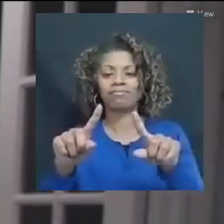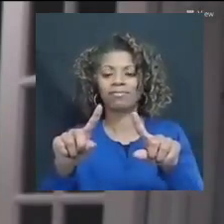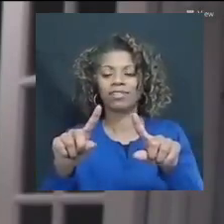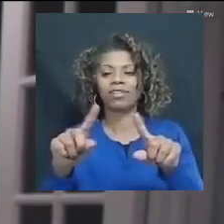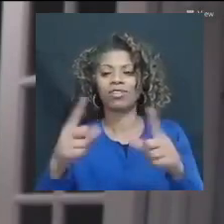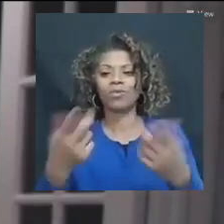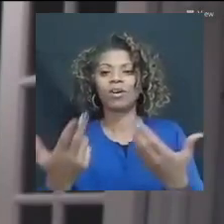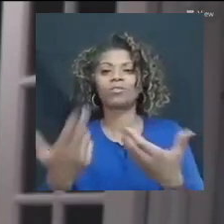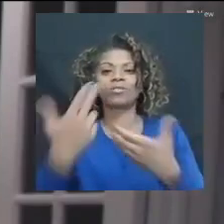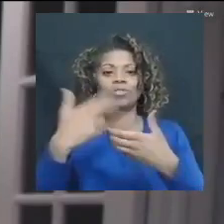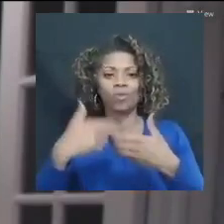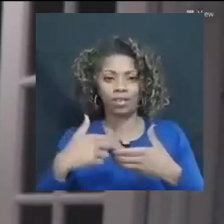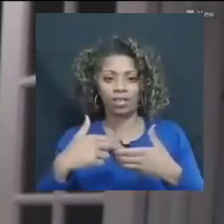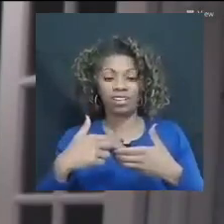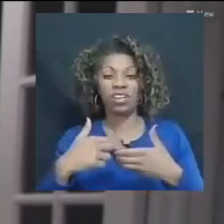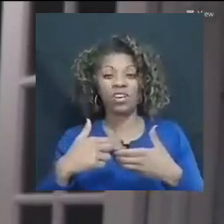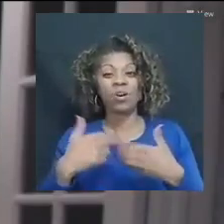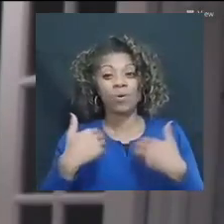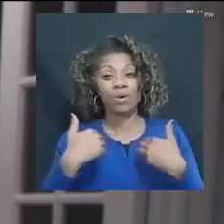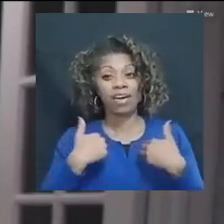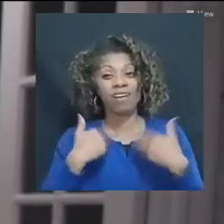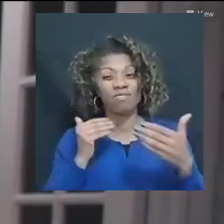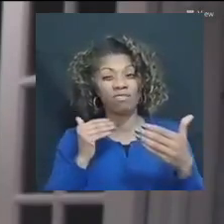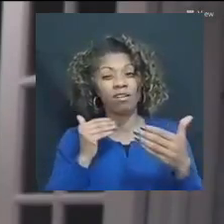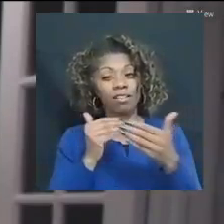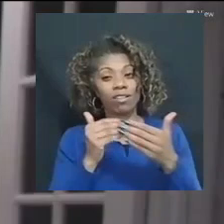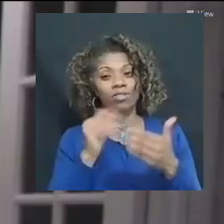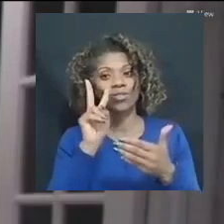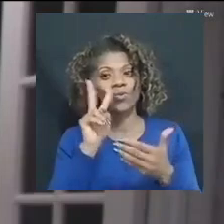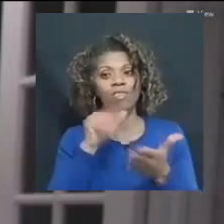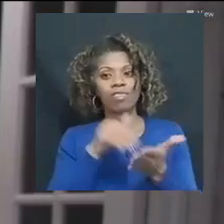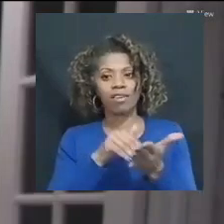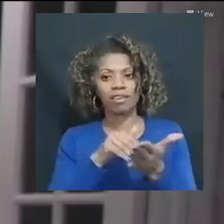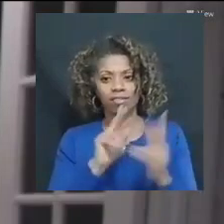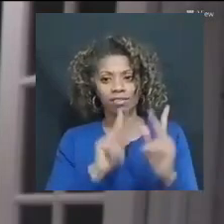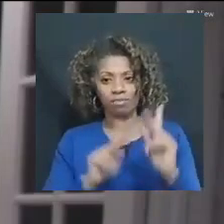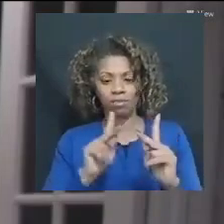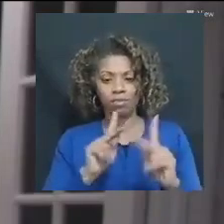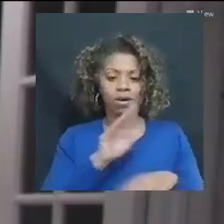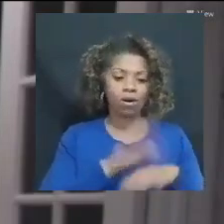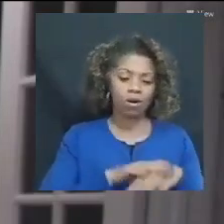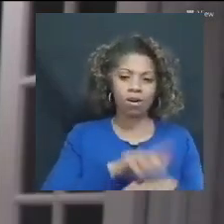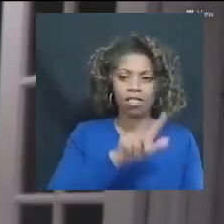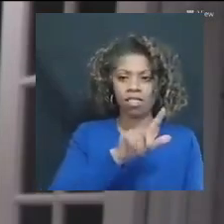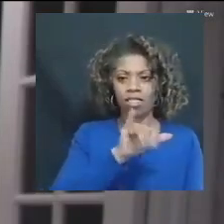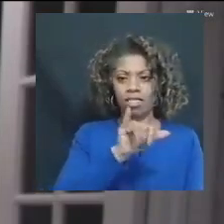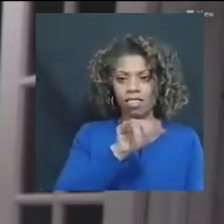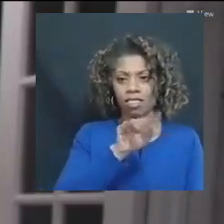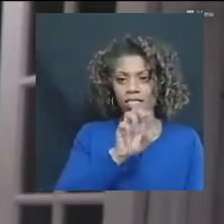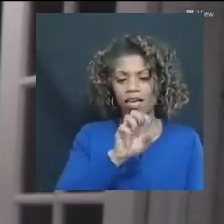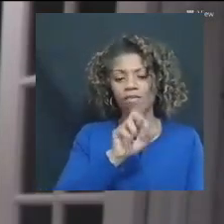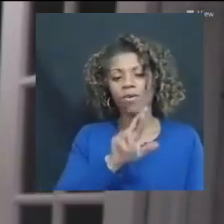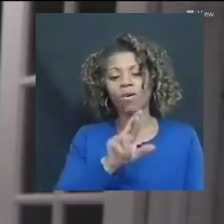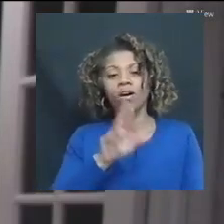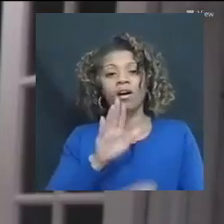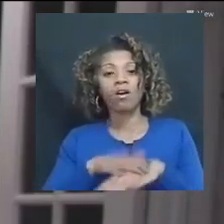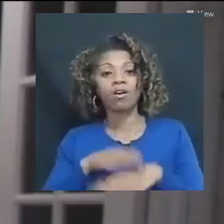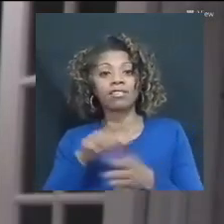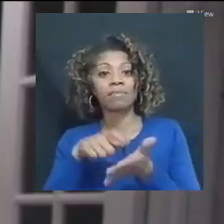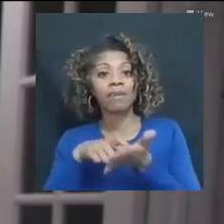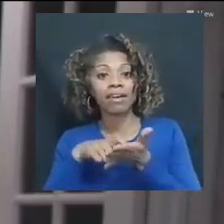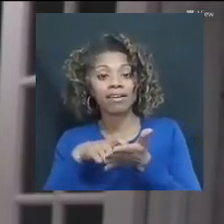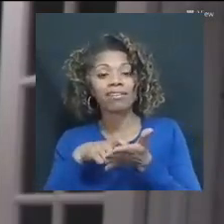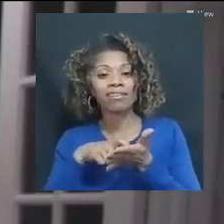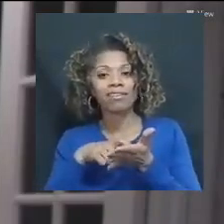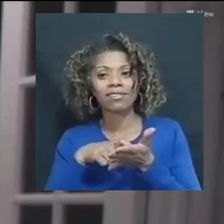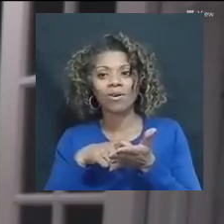have nearly 2,000 people with us joining online, either live or on demand. And that's by far the largest gathering we've ever hosted at the network.